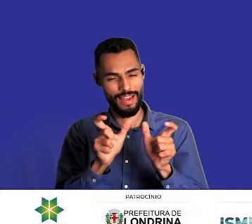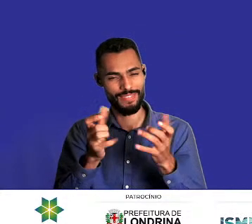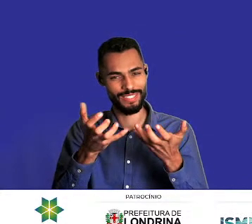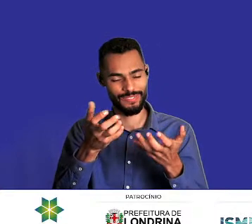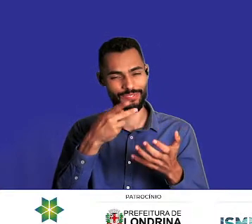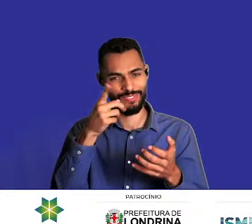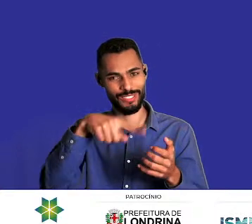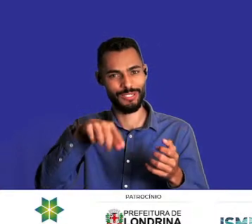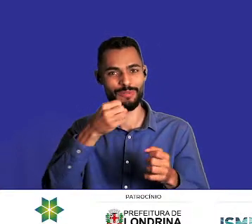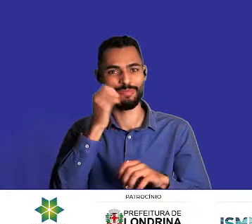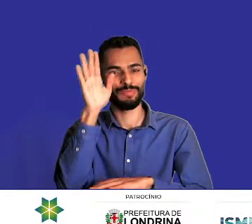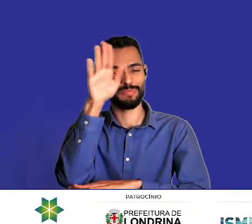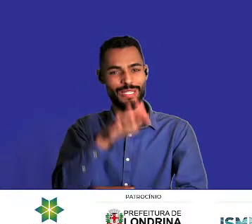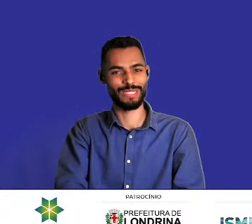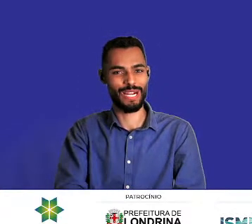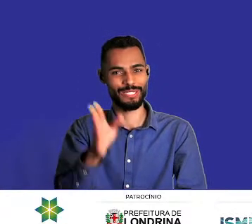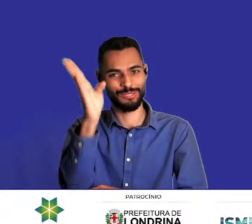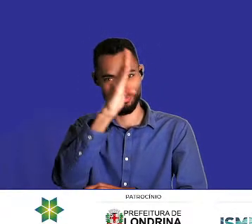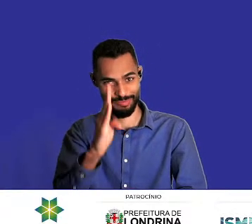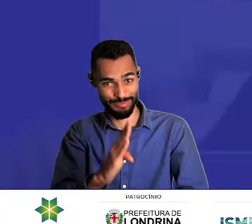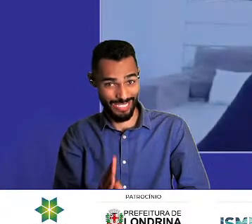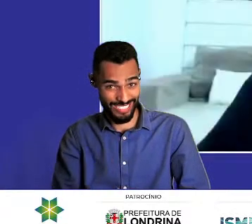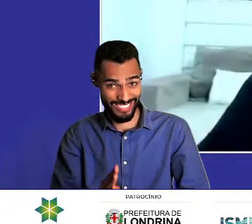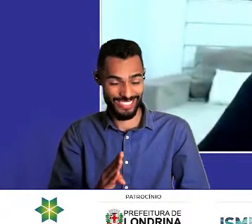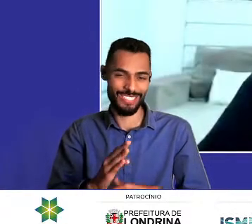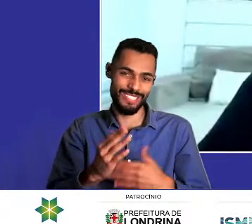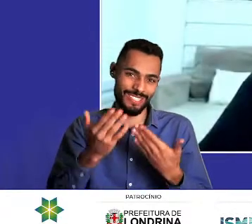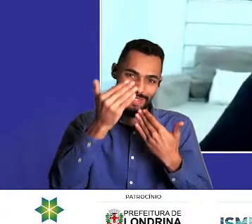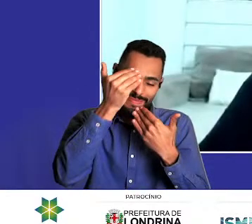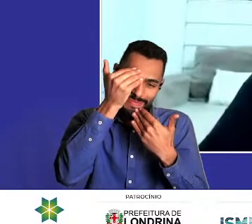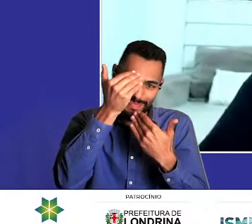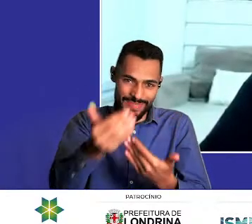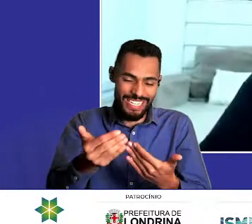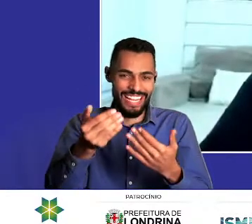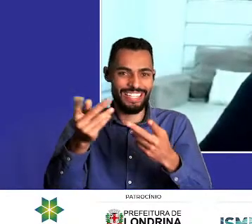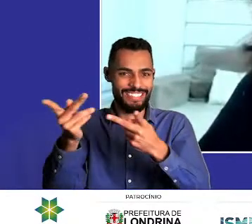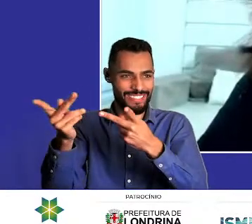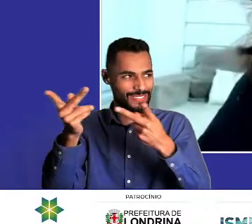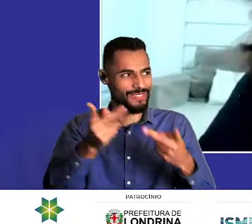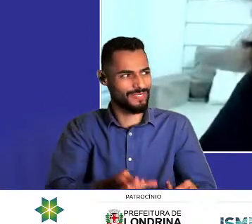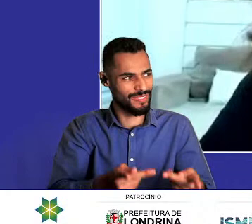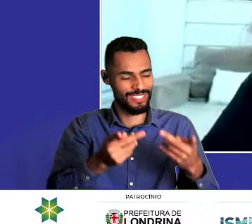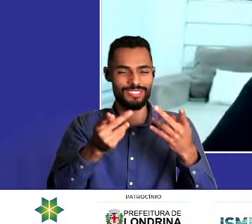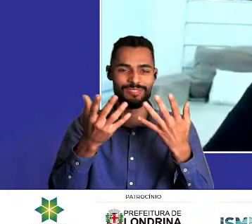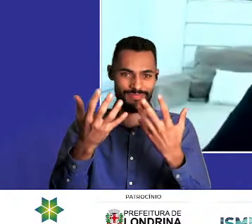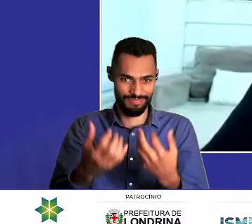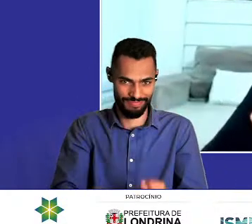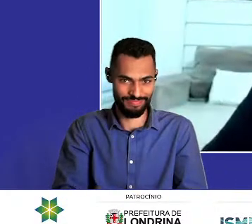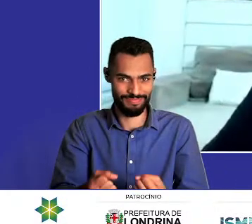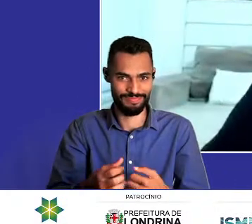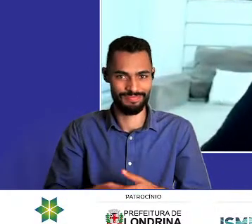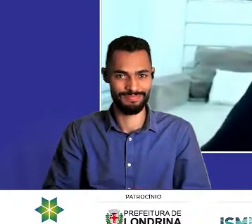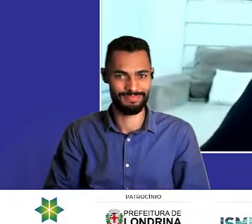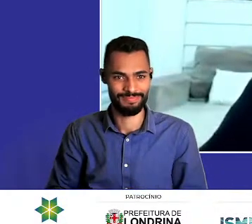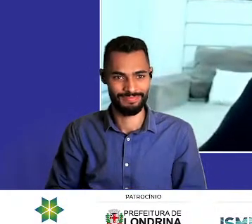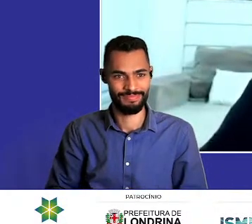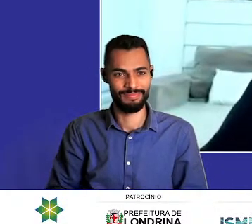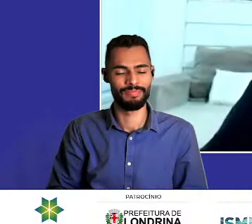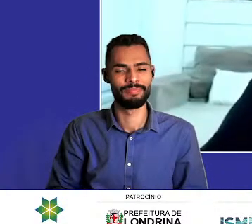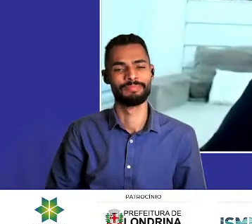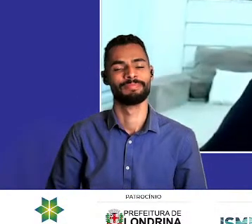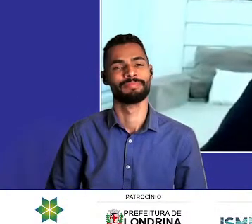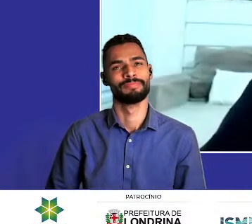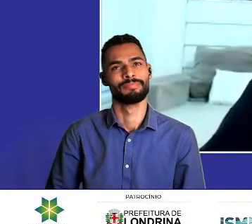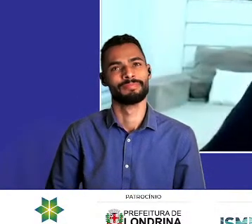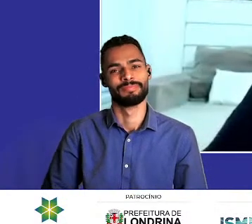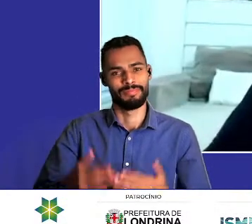Magali, for the invitation. Thank you, Emily Acuno and Liane Henschke, for sharing with me